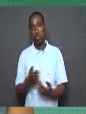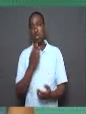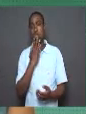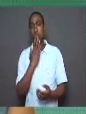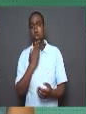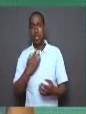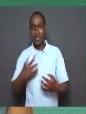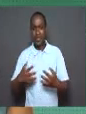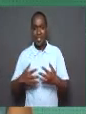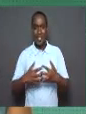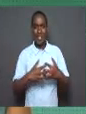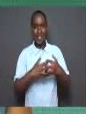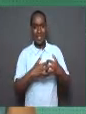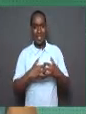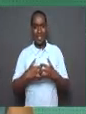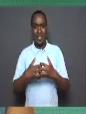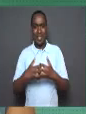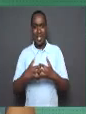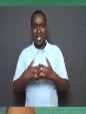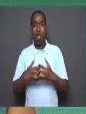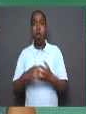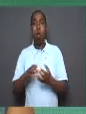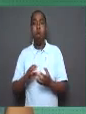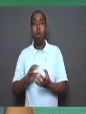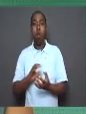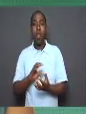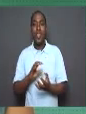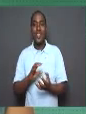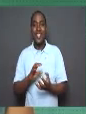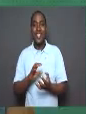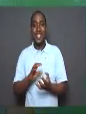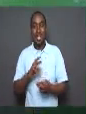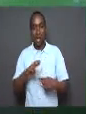joining together through a condensation reaction.